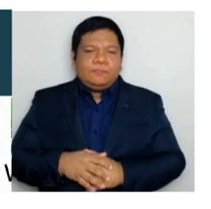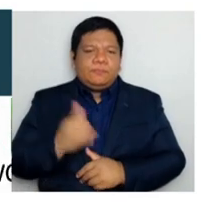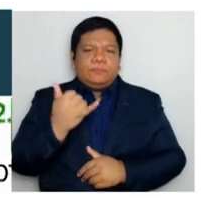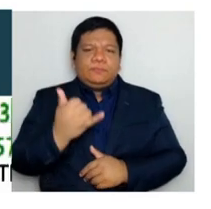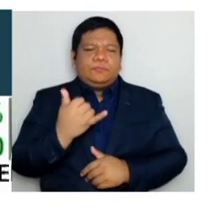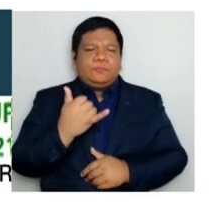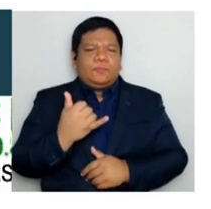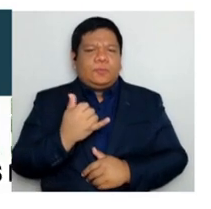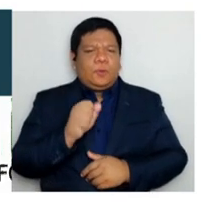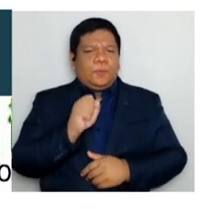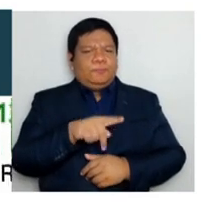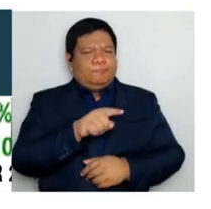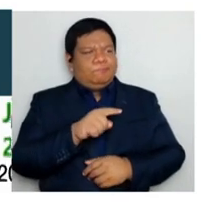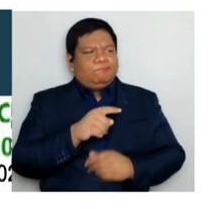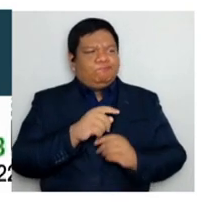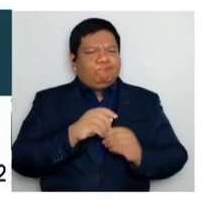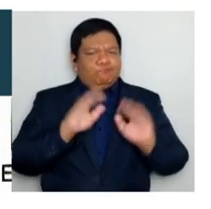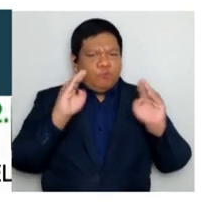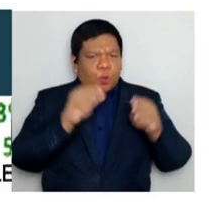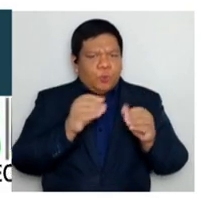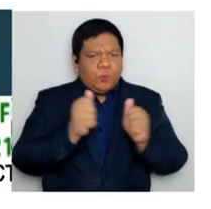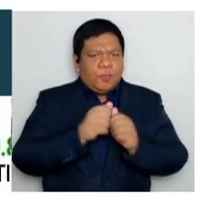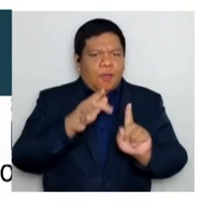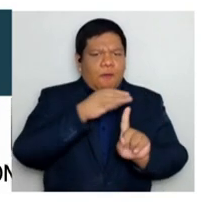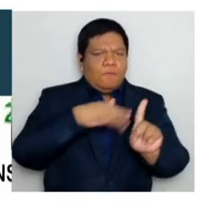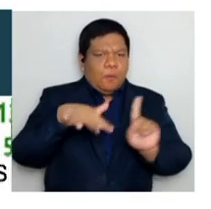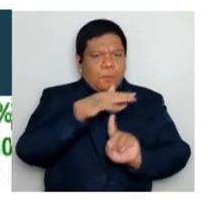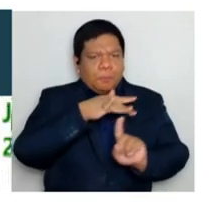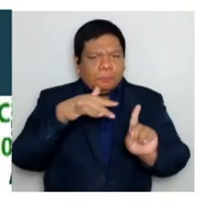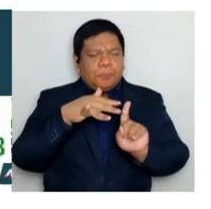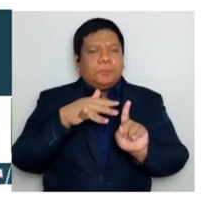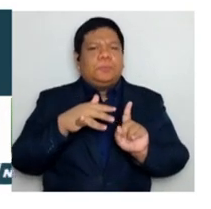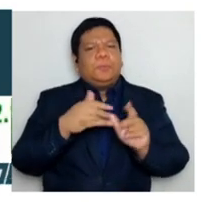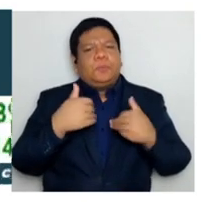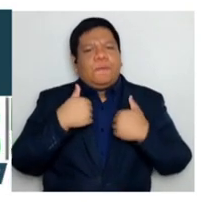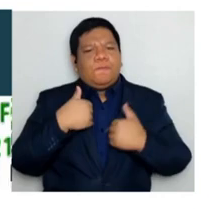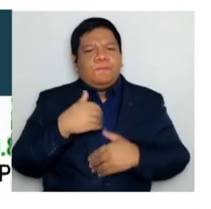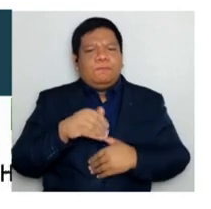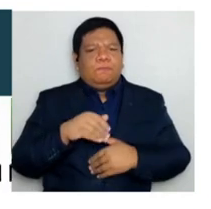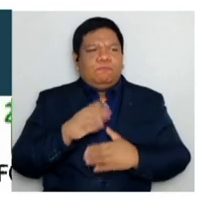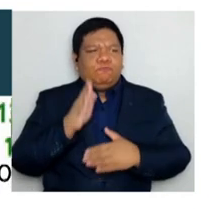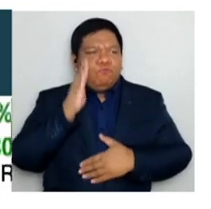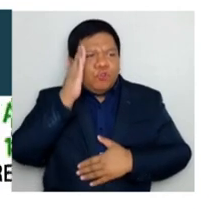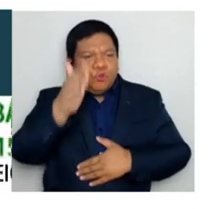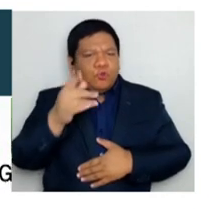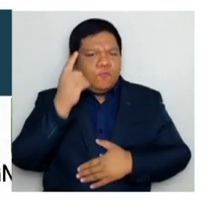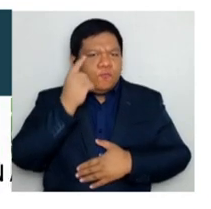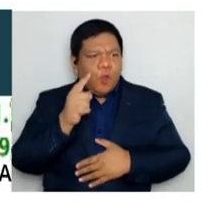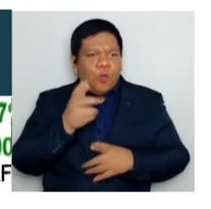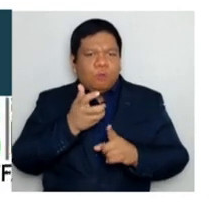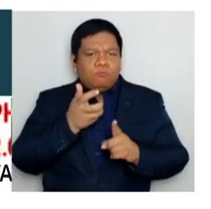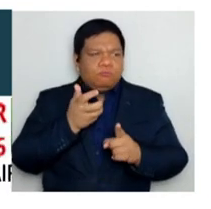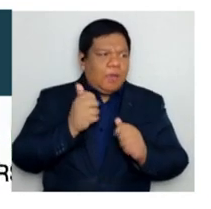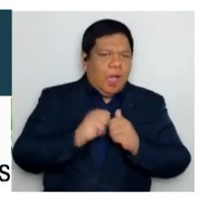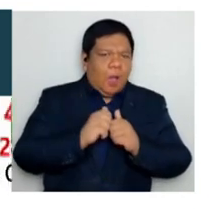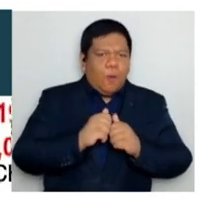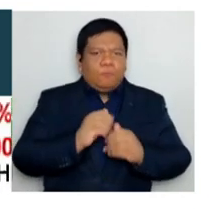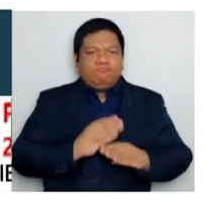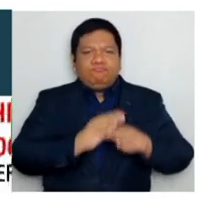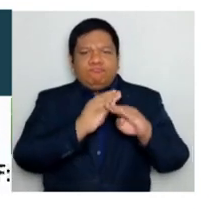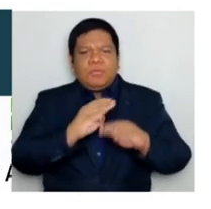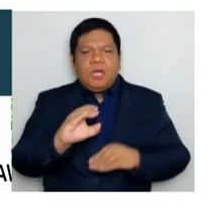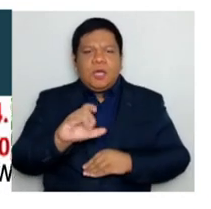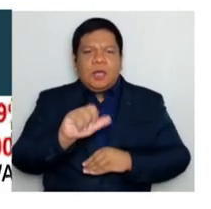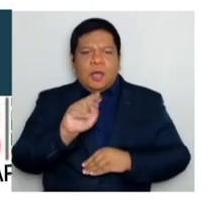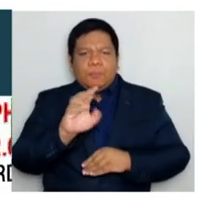just said, the environment and having a climate-proof future for the Philippines. Yes. You were one of those who were really out